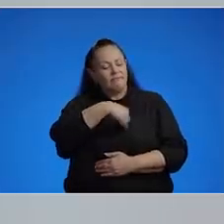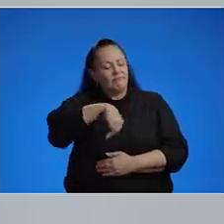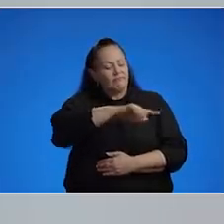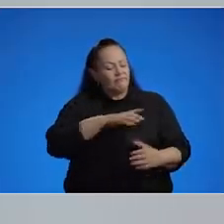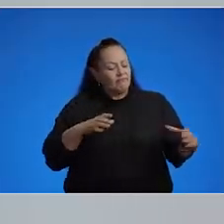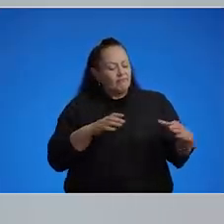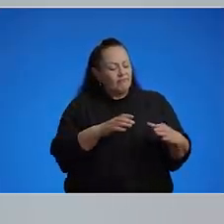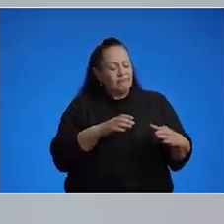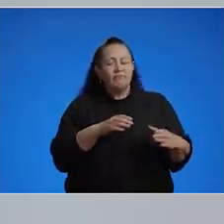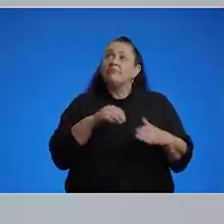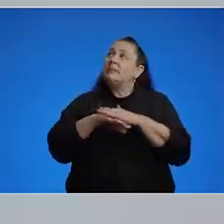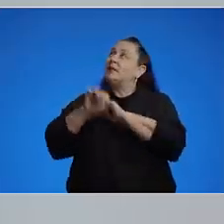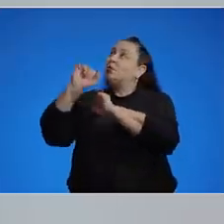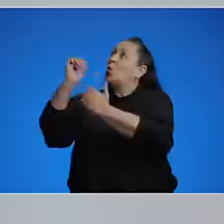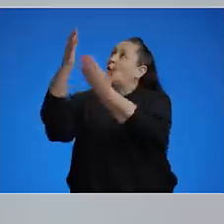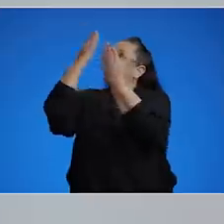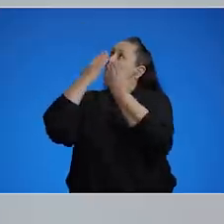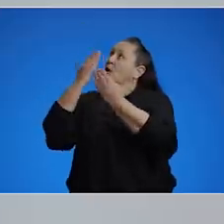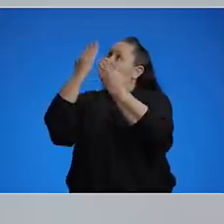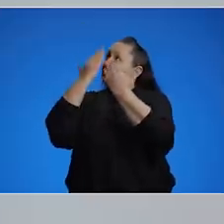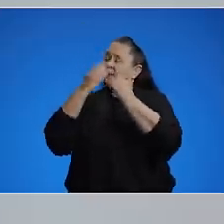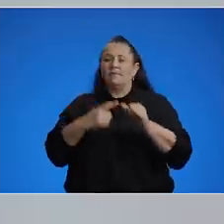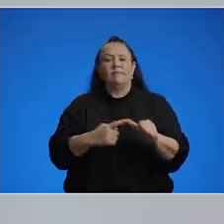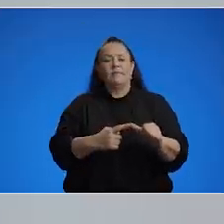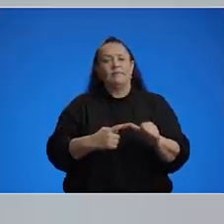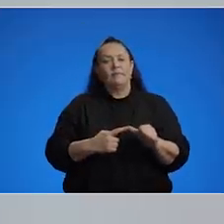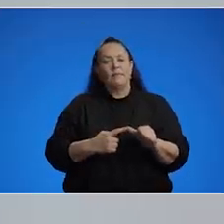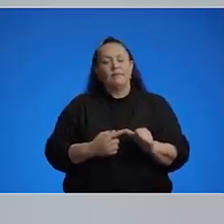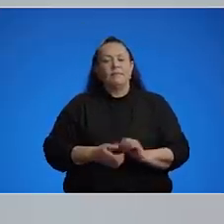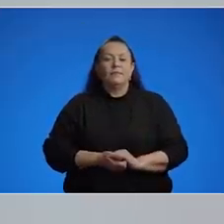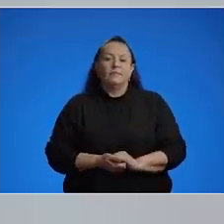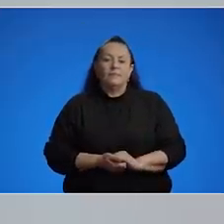In your mercy, Lord, hear our prayer.